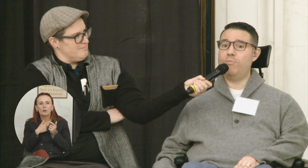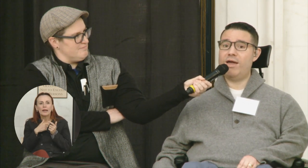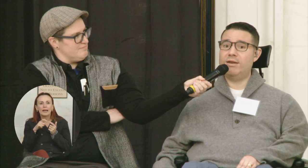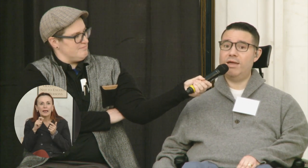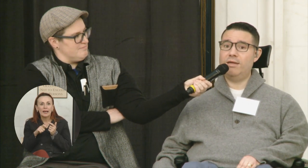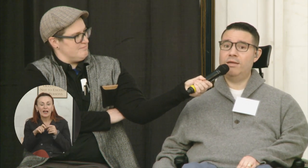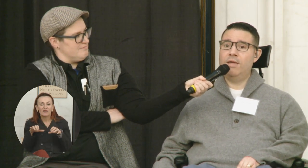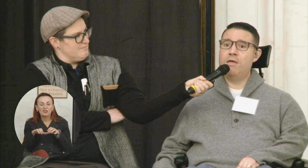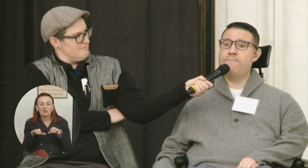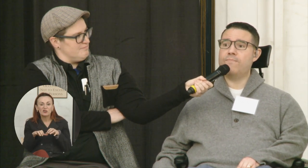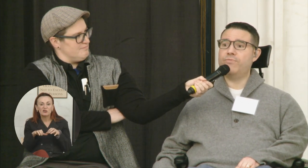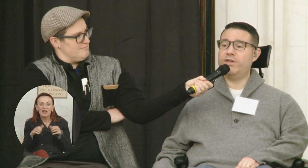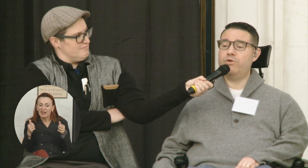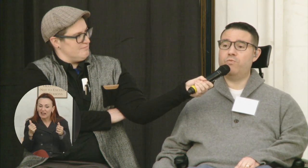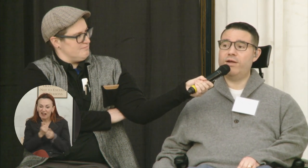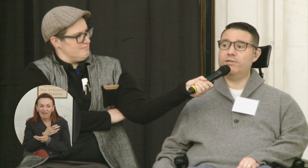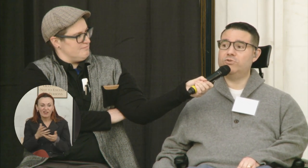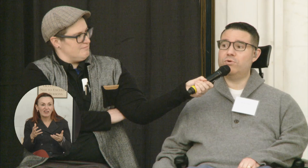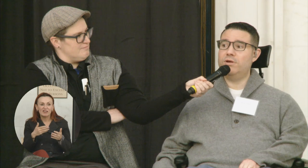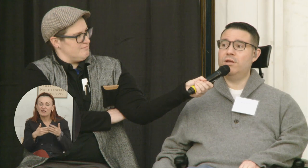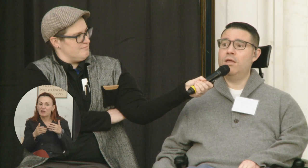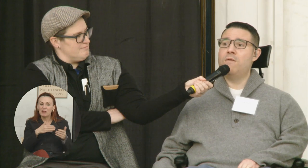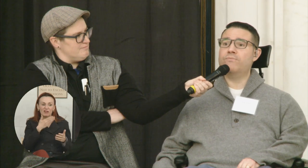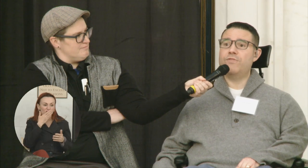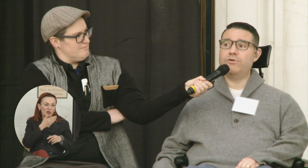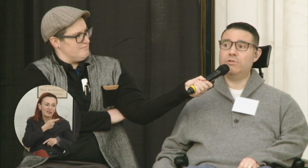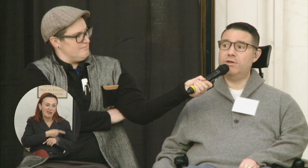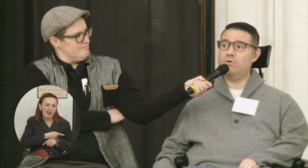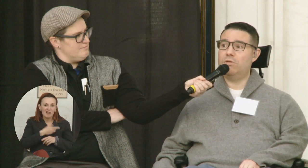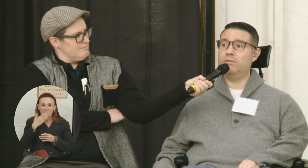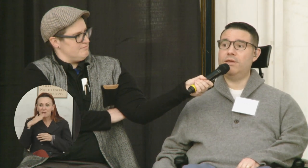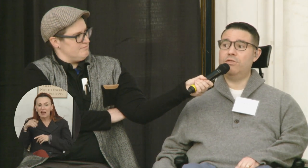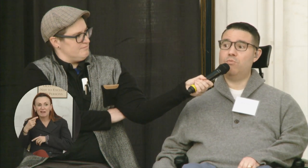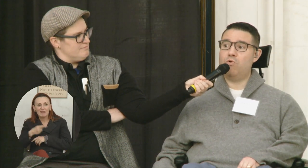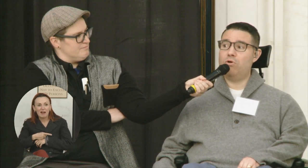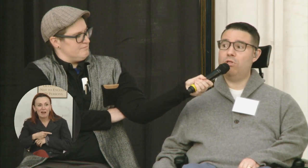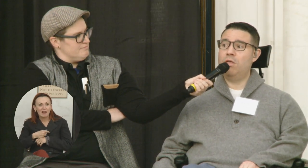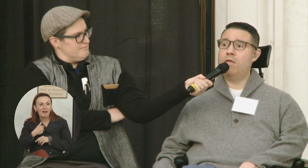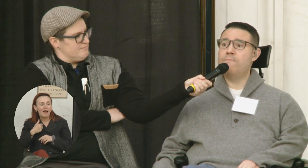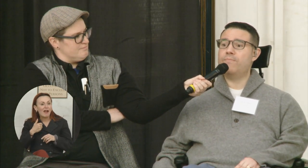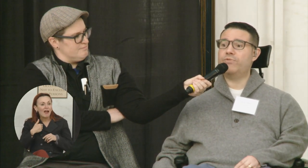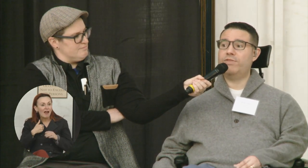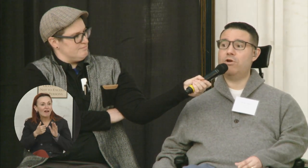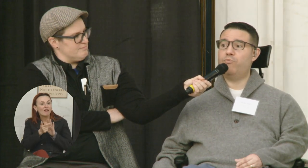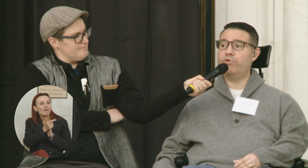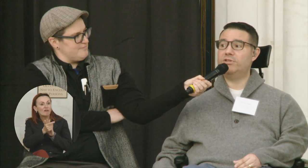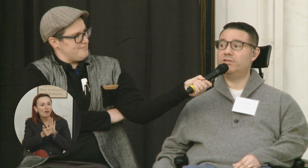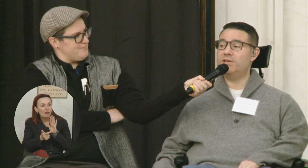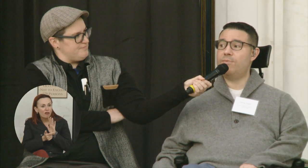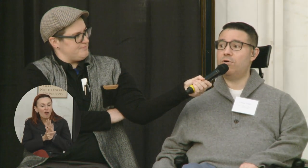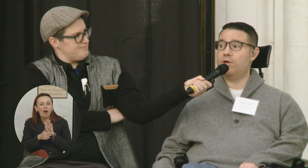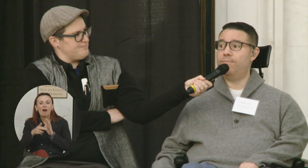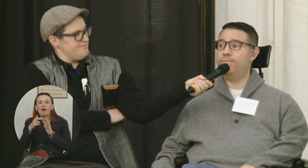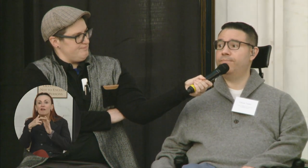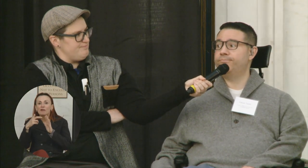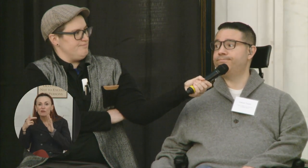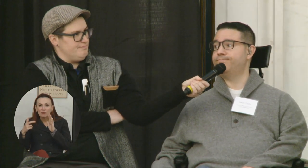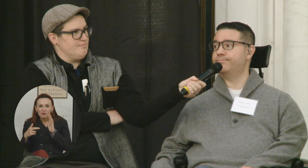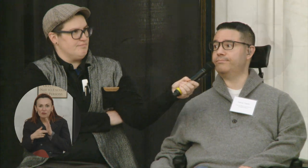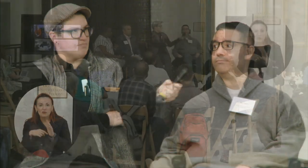good day or a bad day, and they're regulatory, they're legal, and they're moral, and they all point to the same